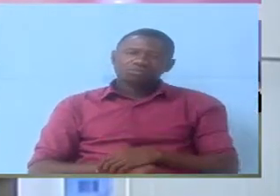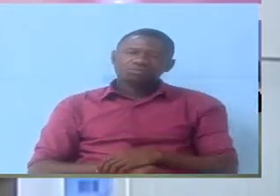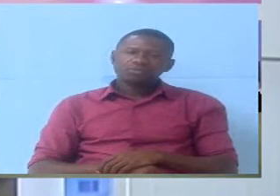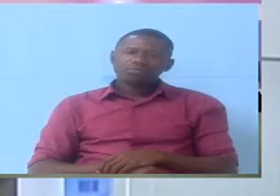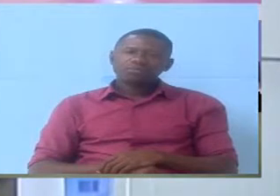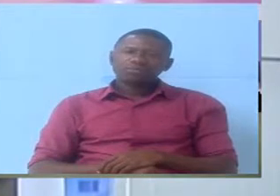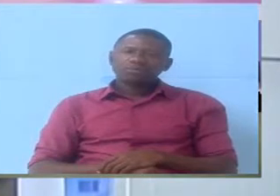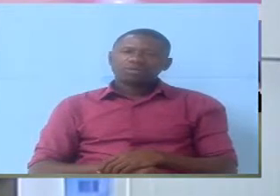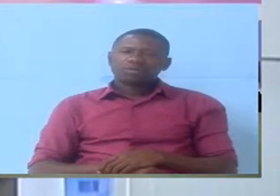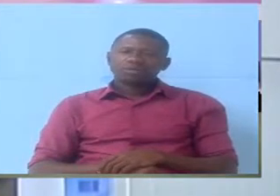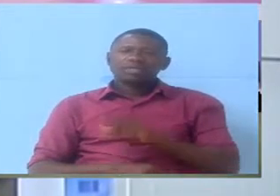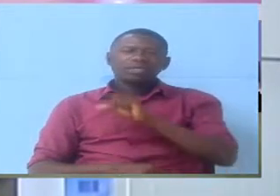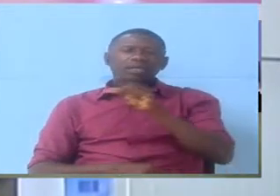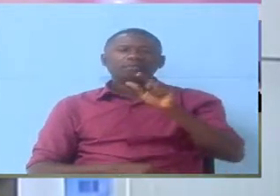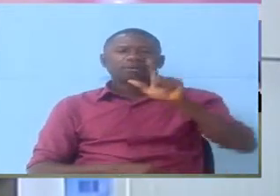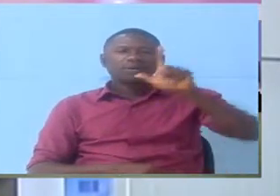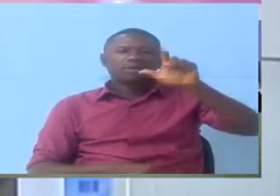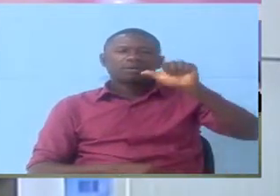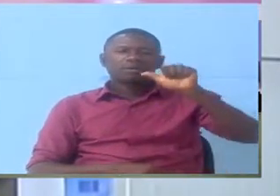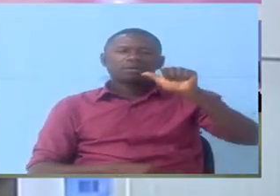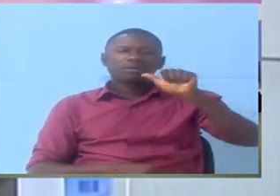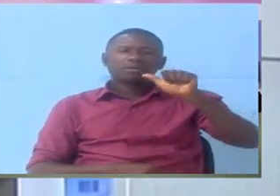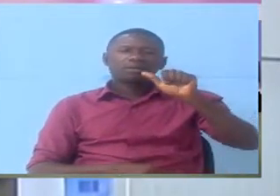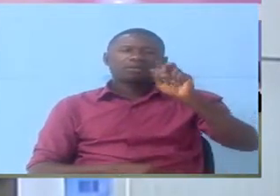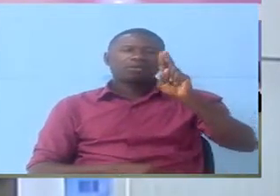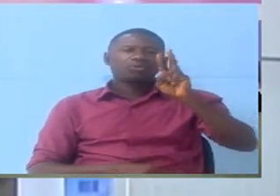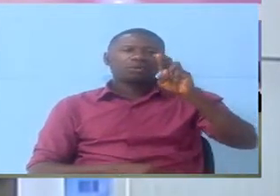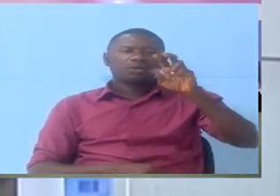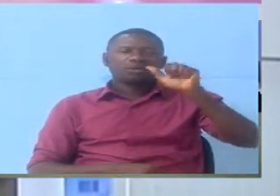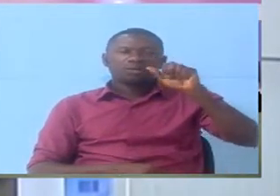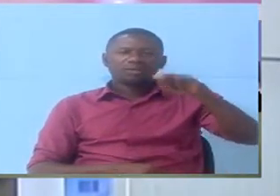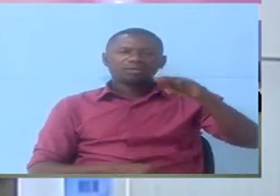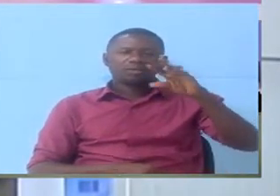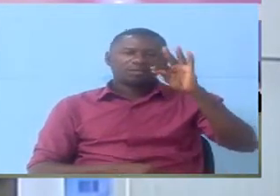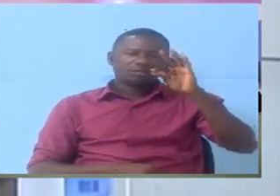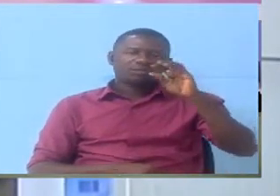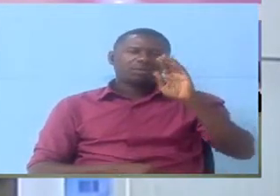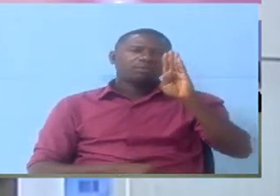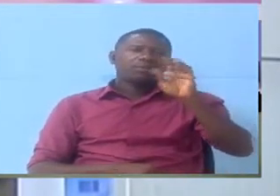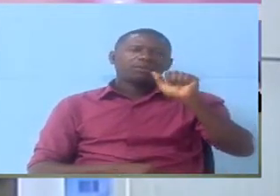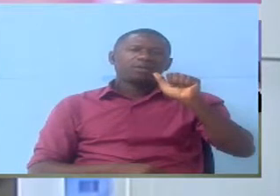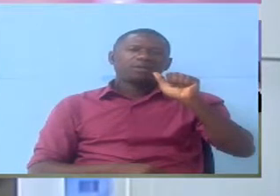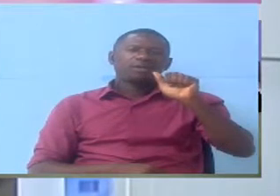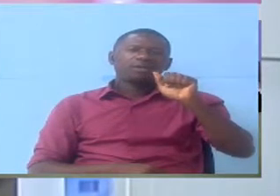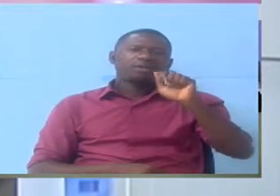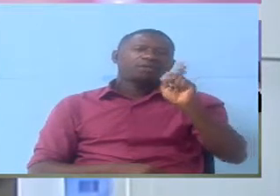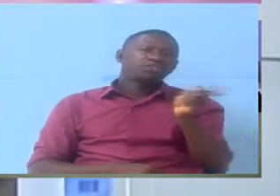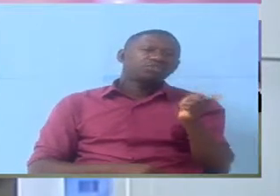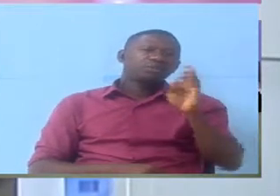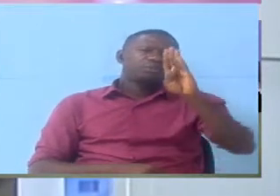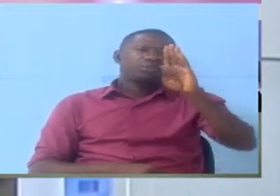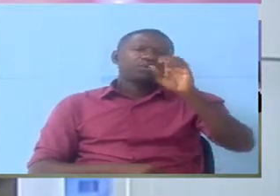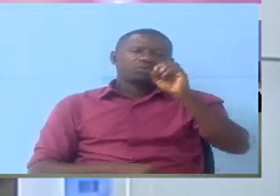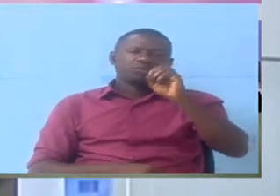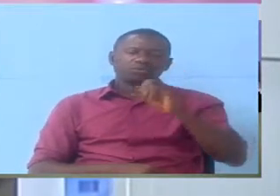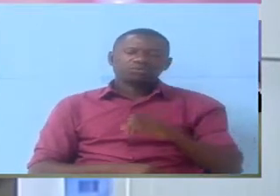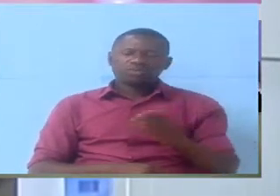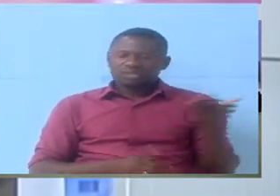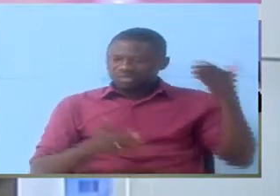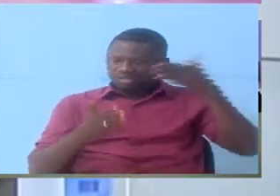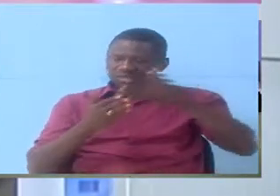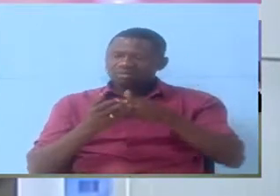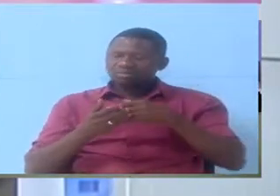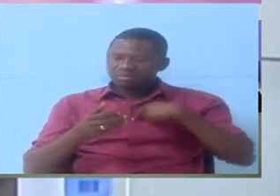wo. Laurent Gbagbo. Came on a visit to Gambia. Nata kumbaboro la Gambia. And then I was never informed as commissioner for